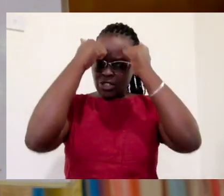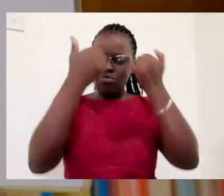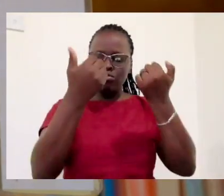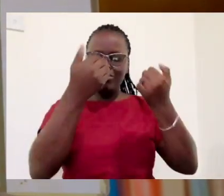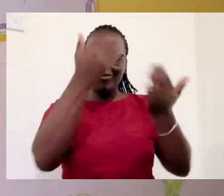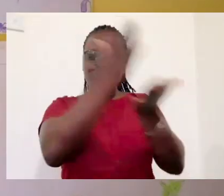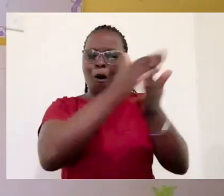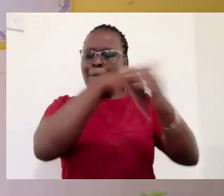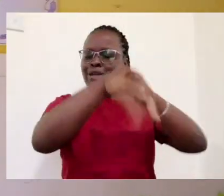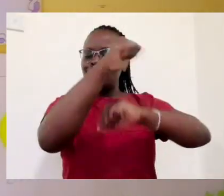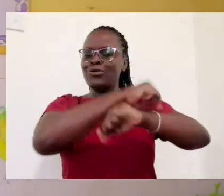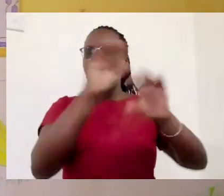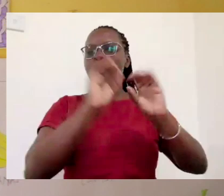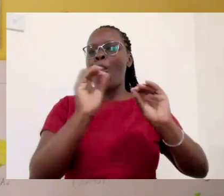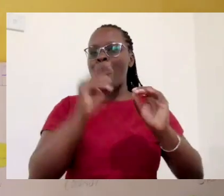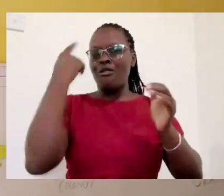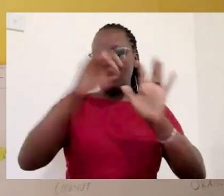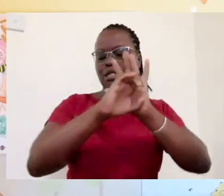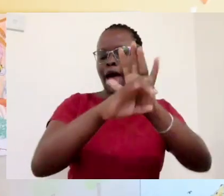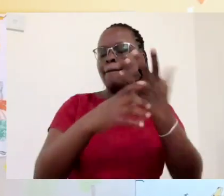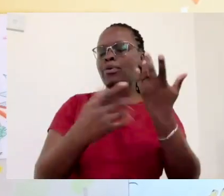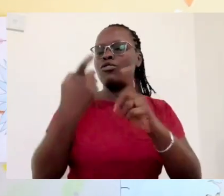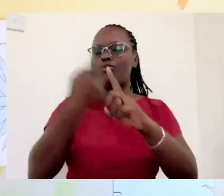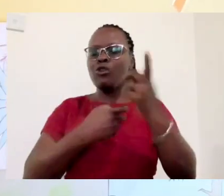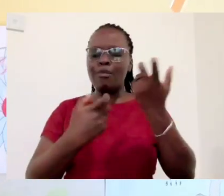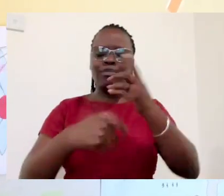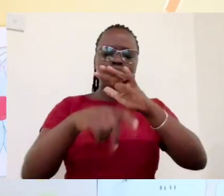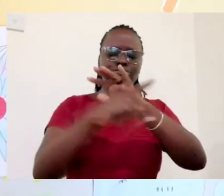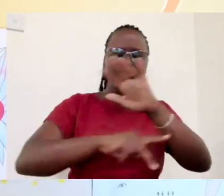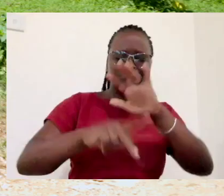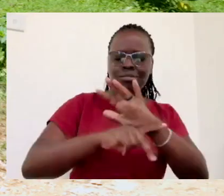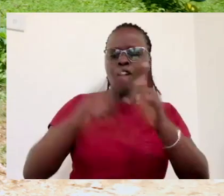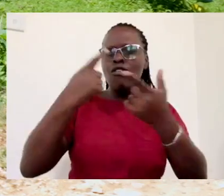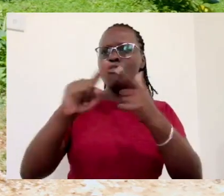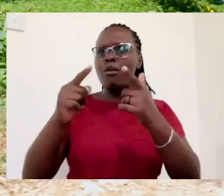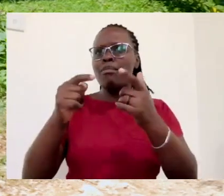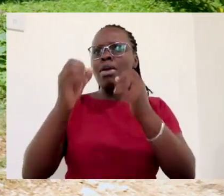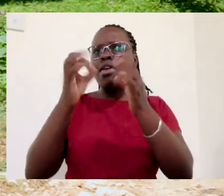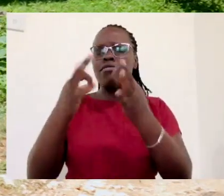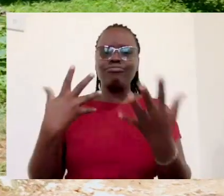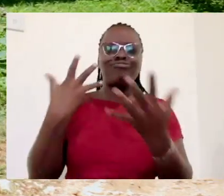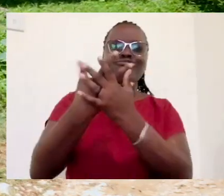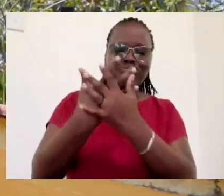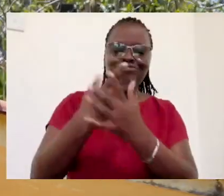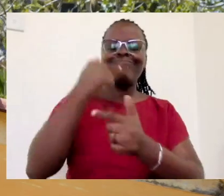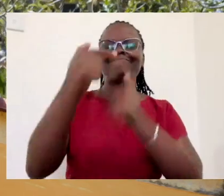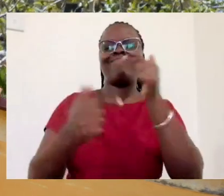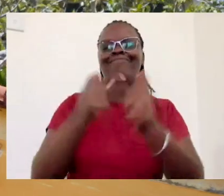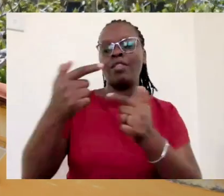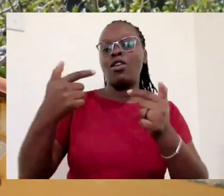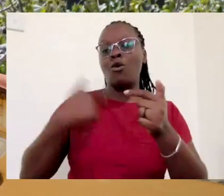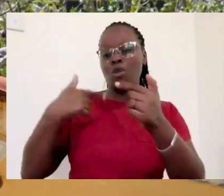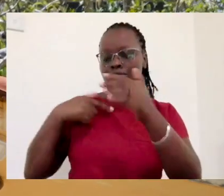school, but followed us throughout life? From toddlers in play-based learning to youth in prison preparing for national examination.